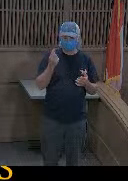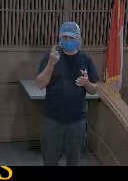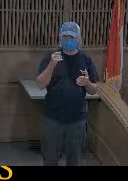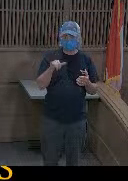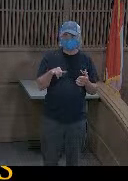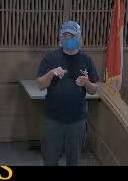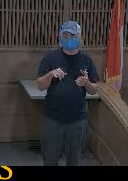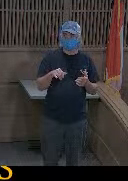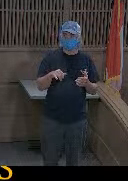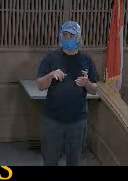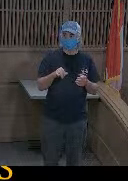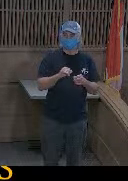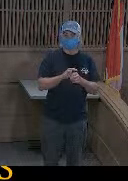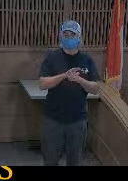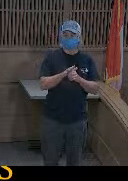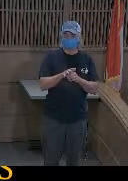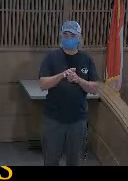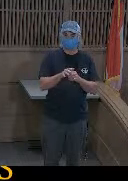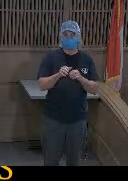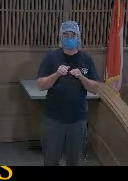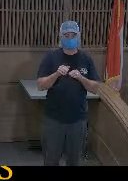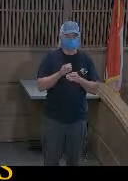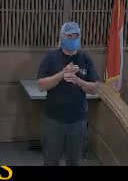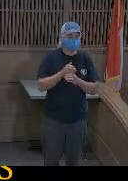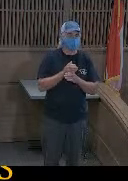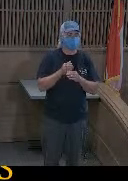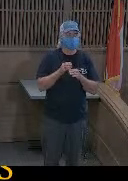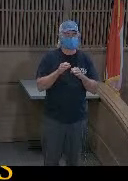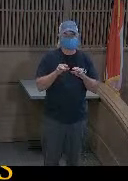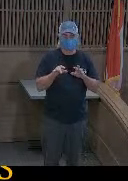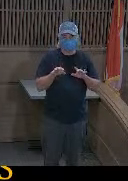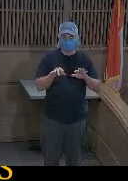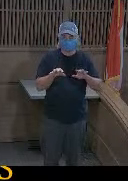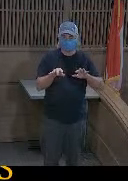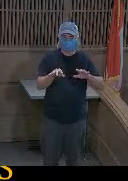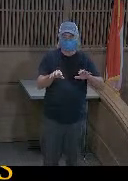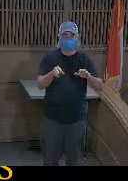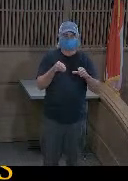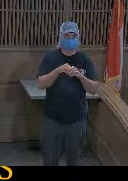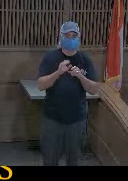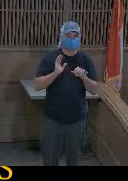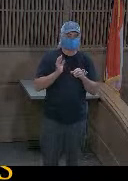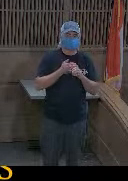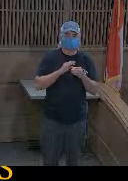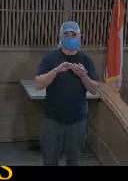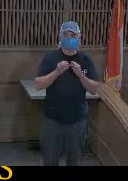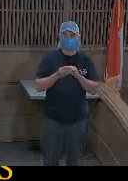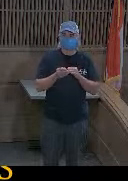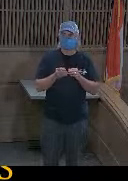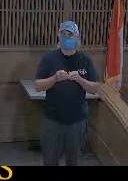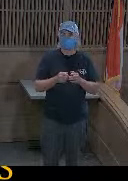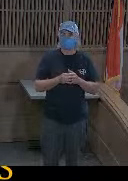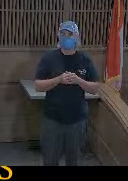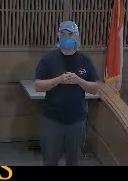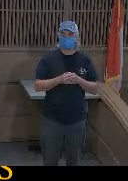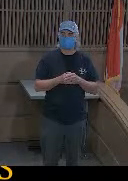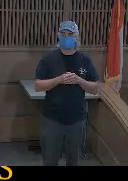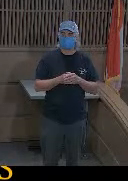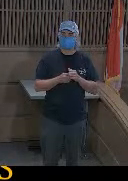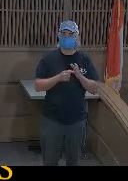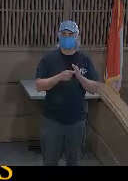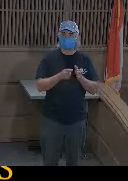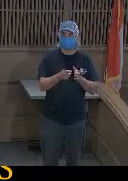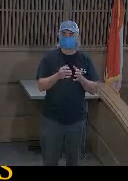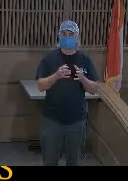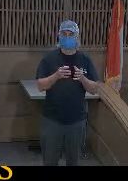this virus is steady in our community, and we've got to do what we can to get rid of it. Here's a graph showing you how